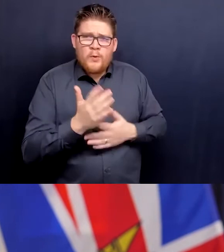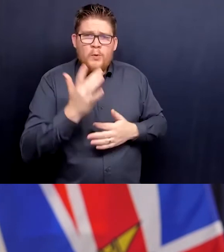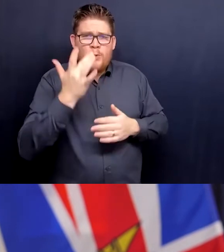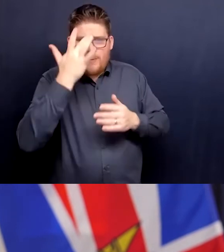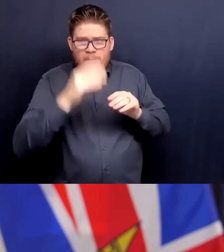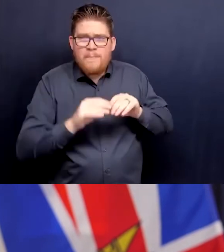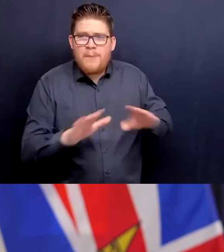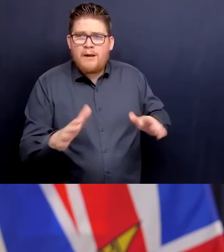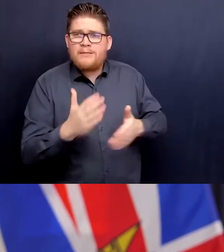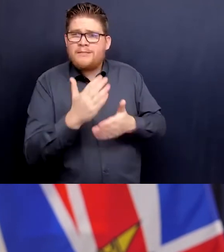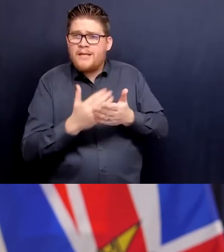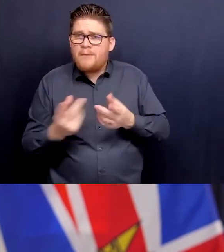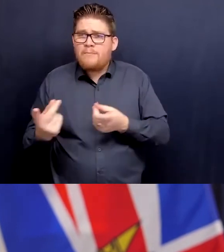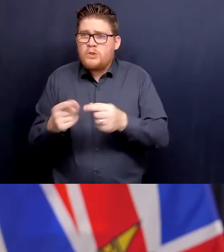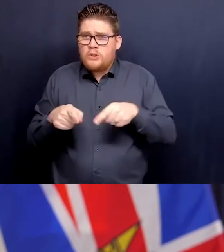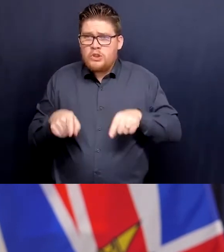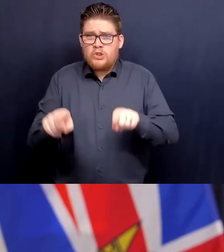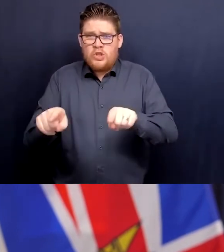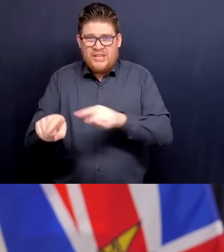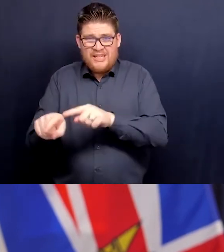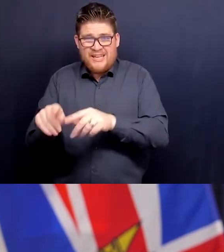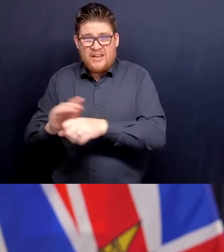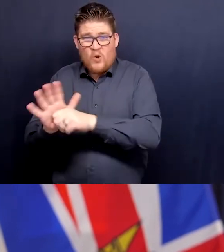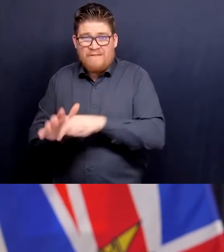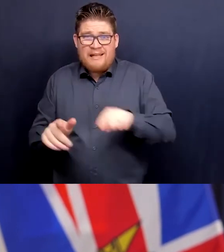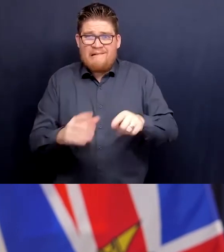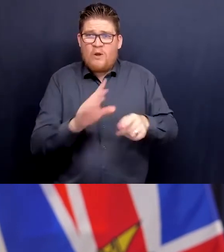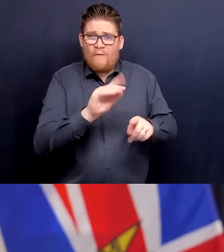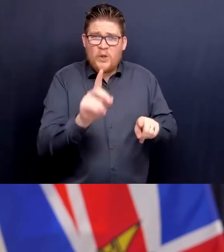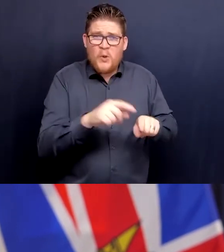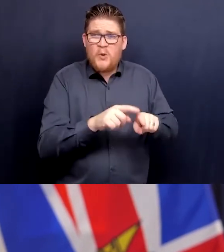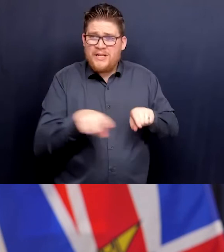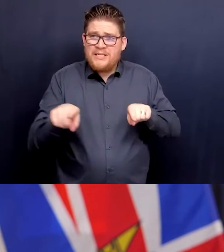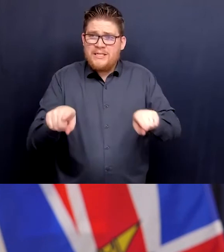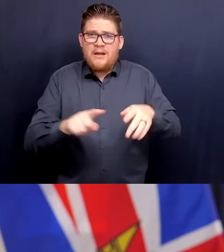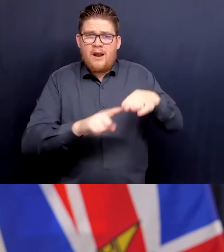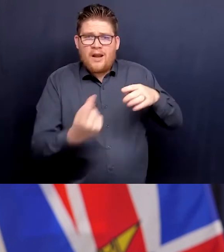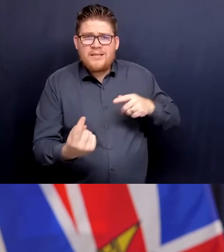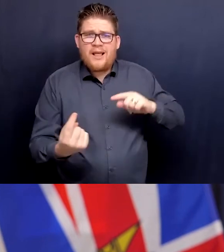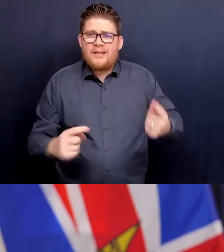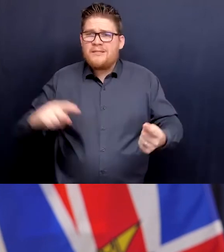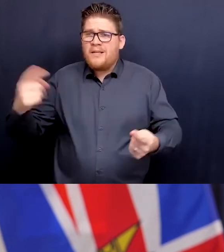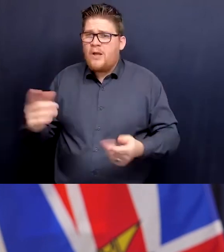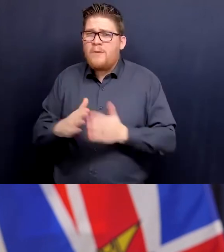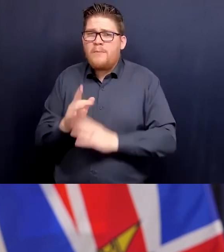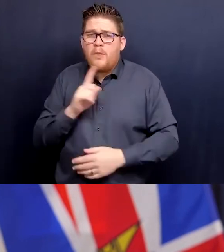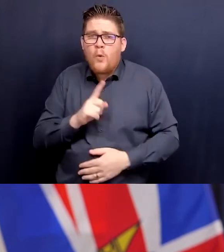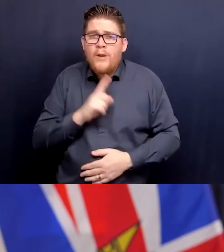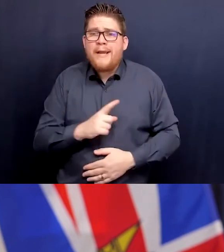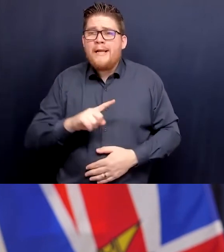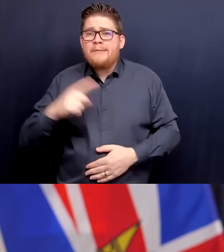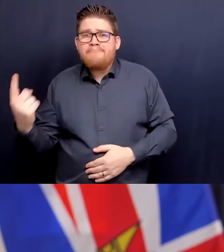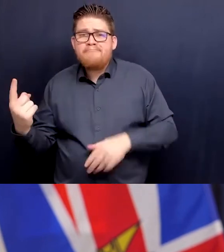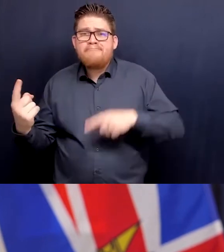during the pandemic, including the fact that people were spending more time alone, impacted the outcomes of